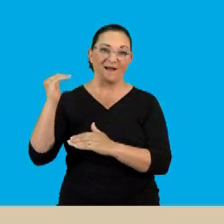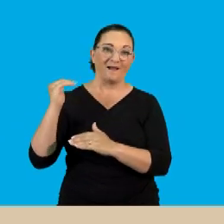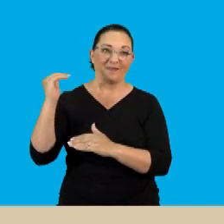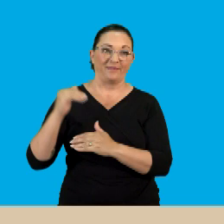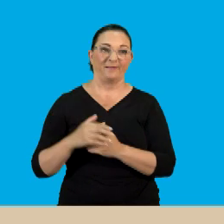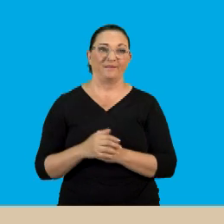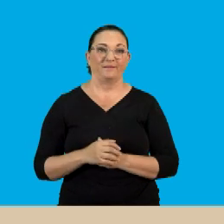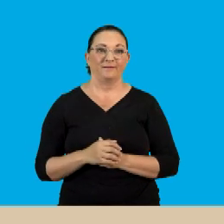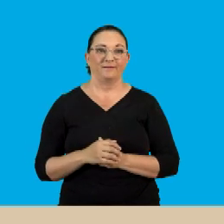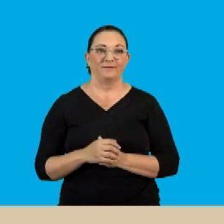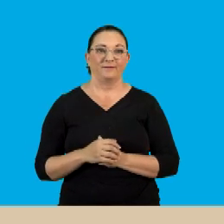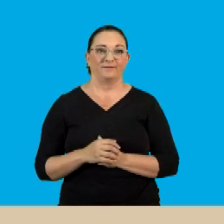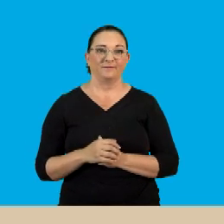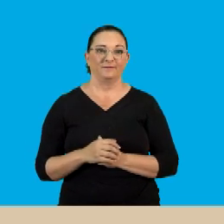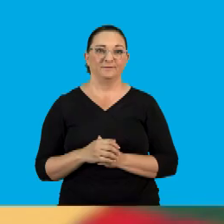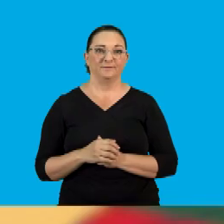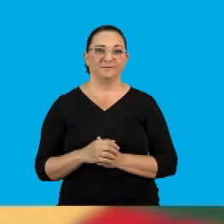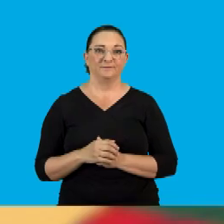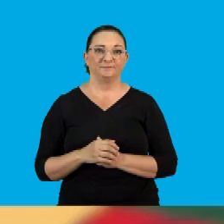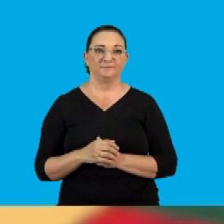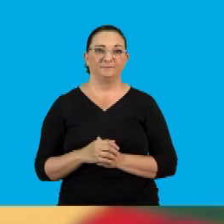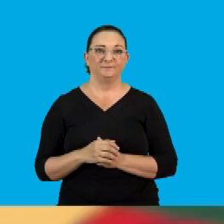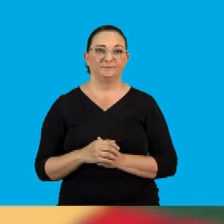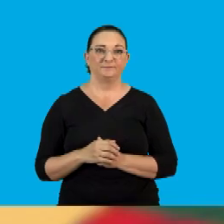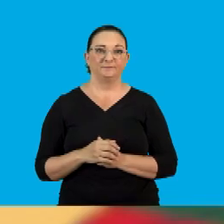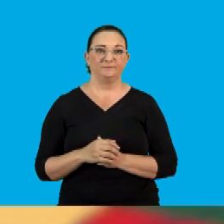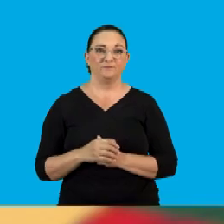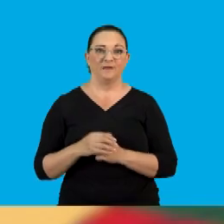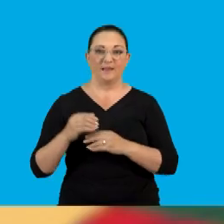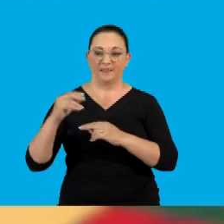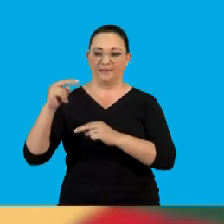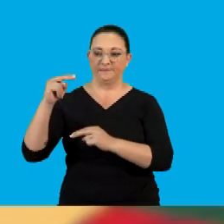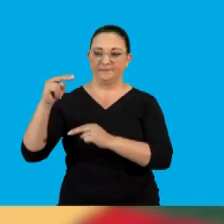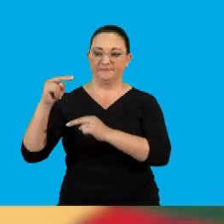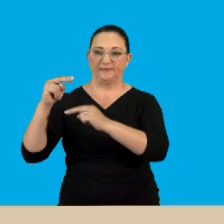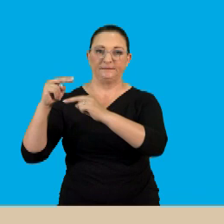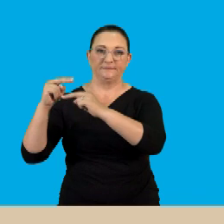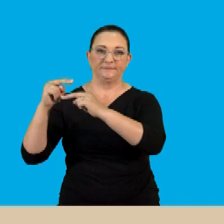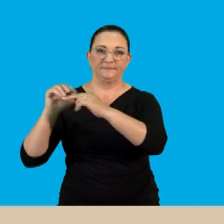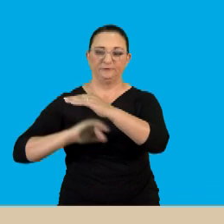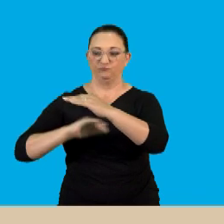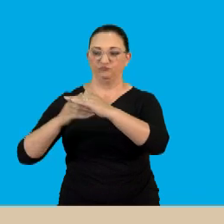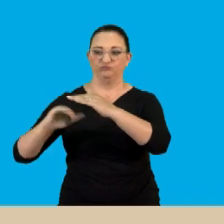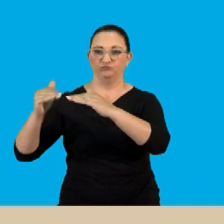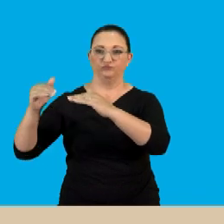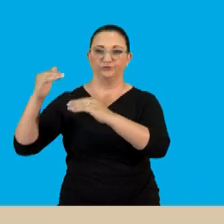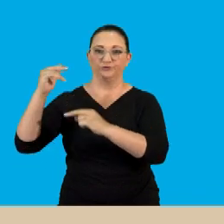the more we increase the distance from the surface of the Earth. So the distance